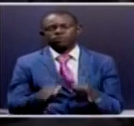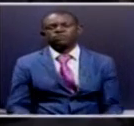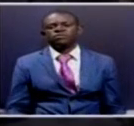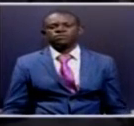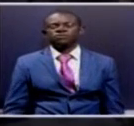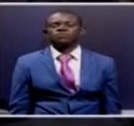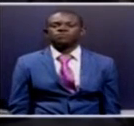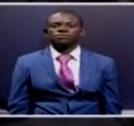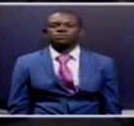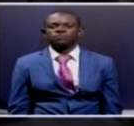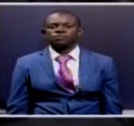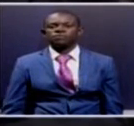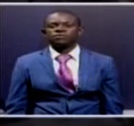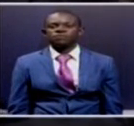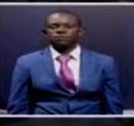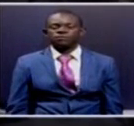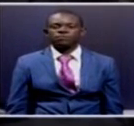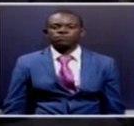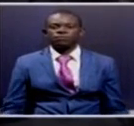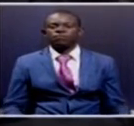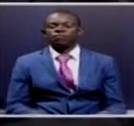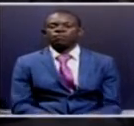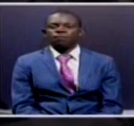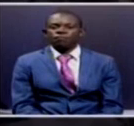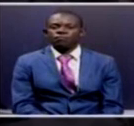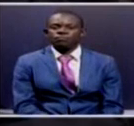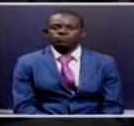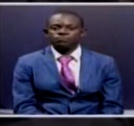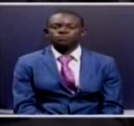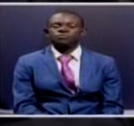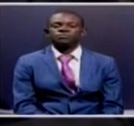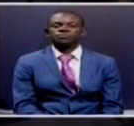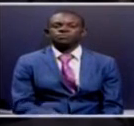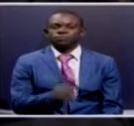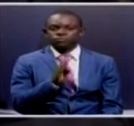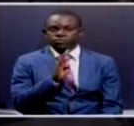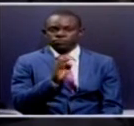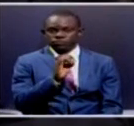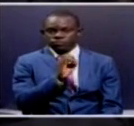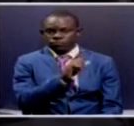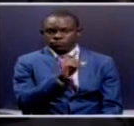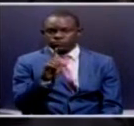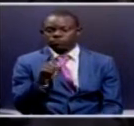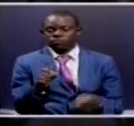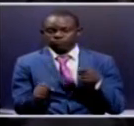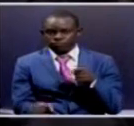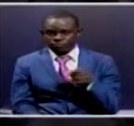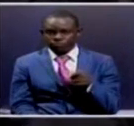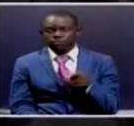the bill that is before us, there is actually some latitude to that